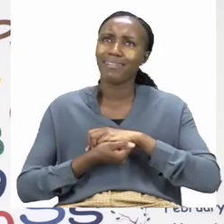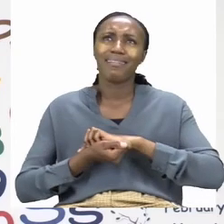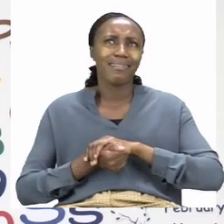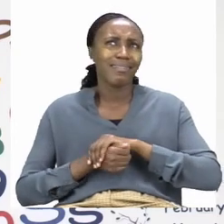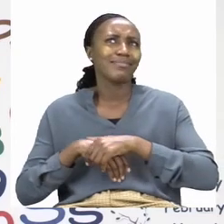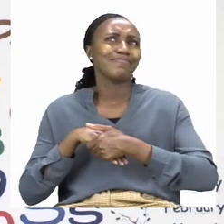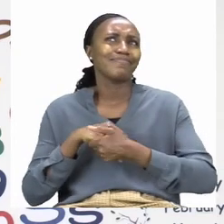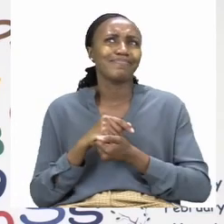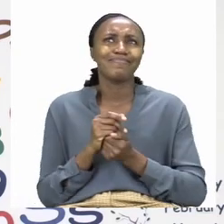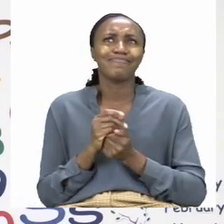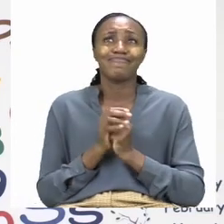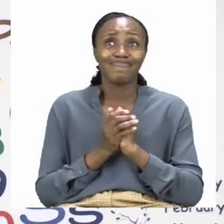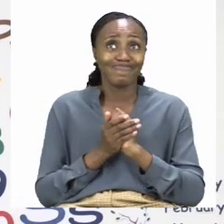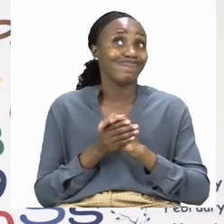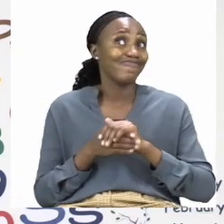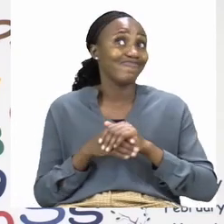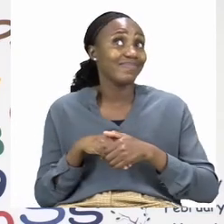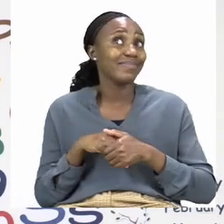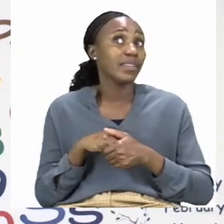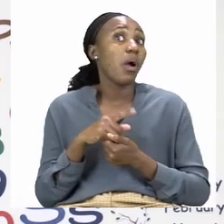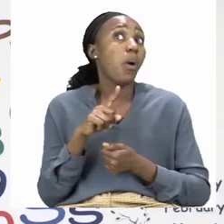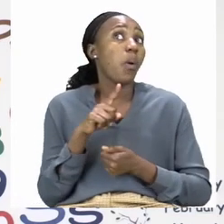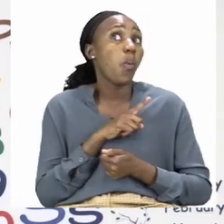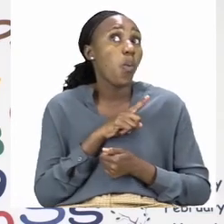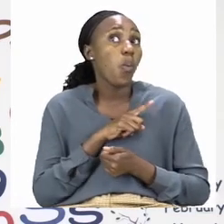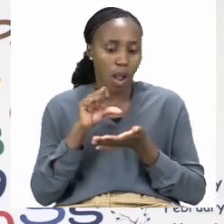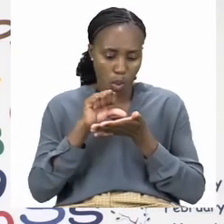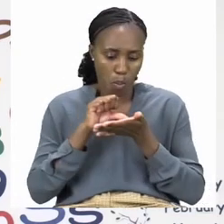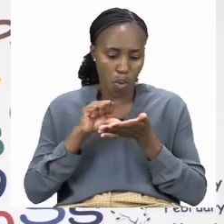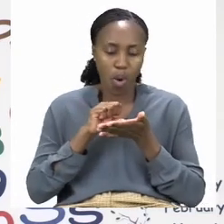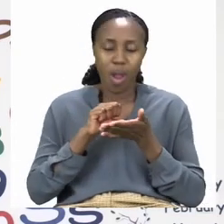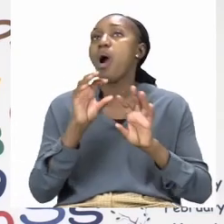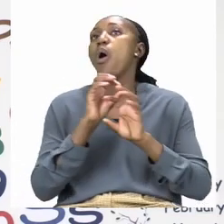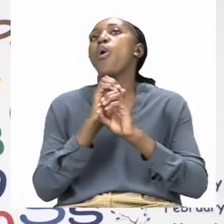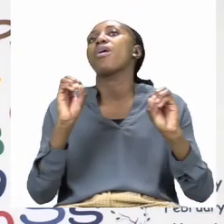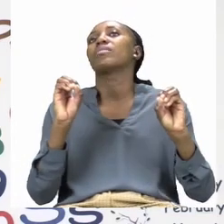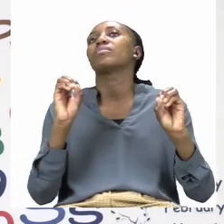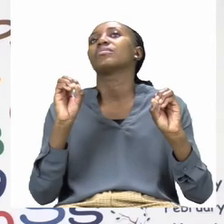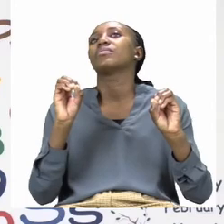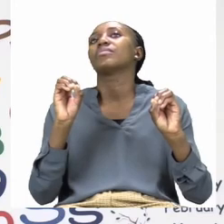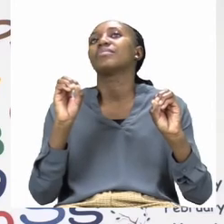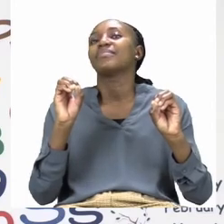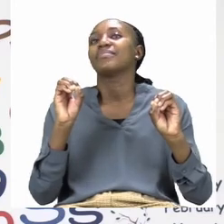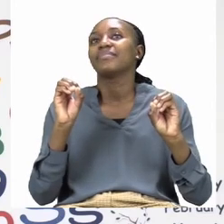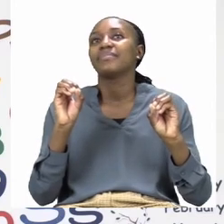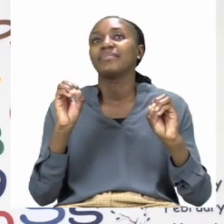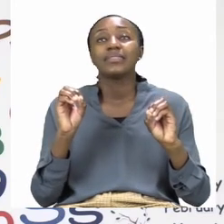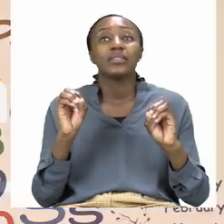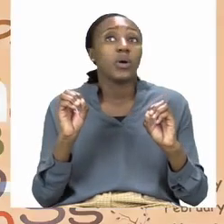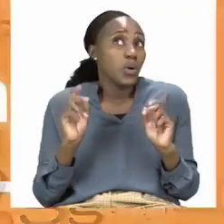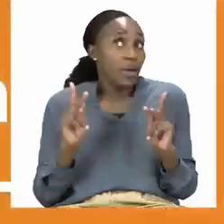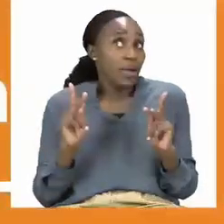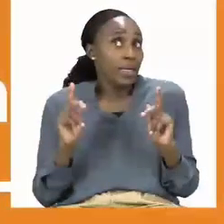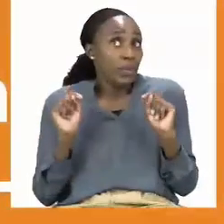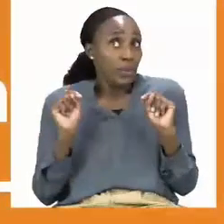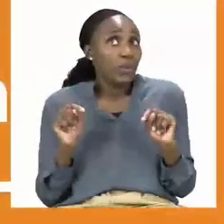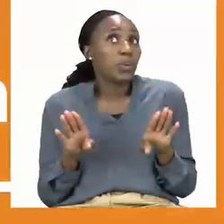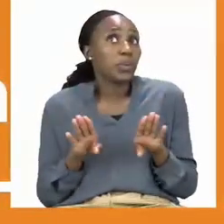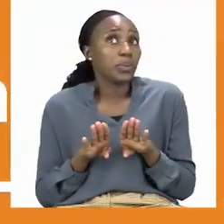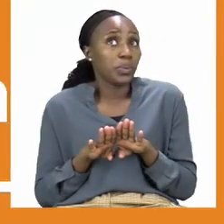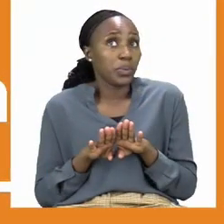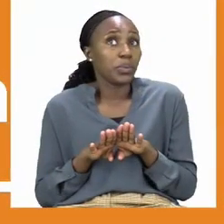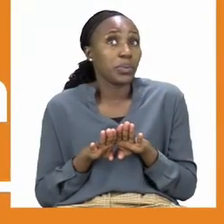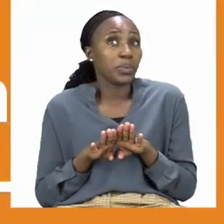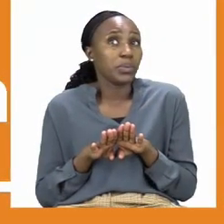well so that we can keep all the nasty germs away. Now everyone, now that we are nice